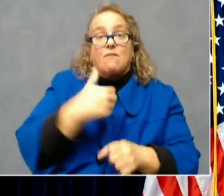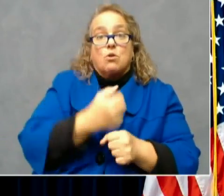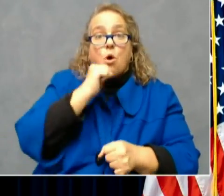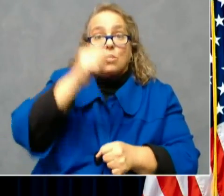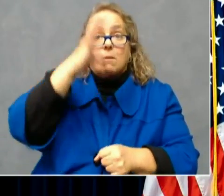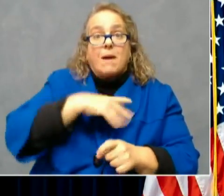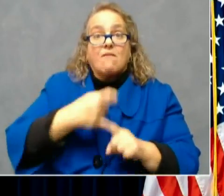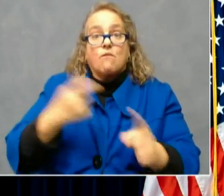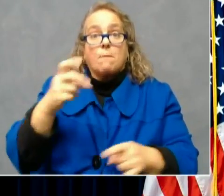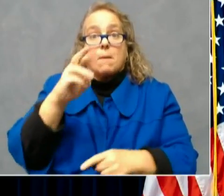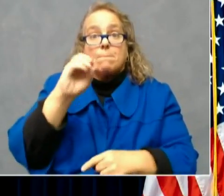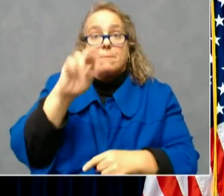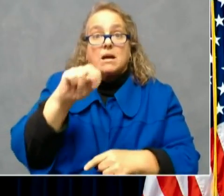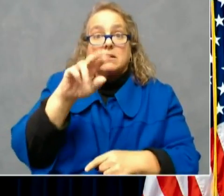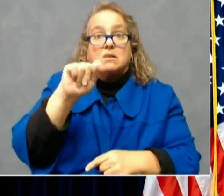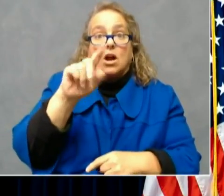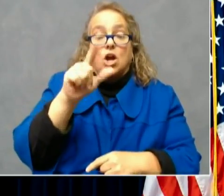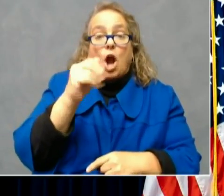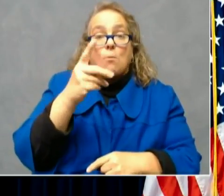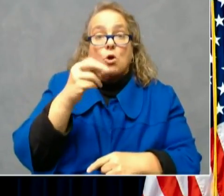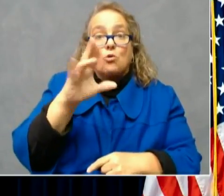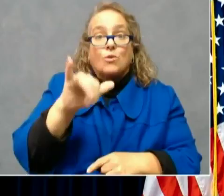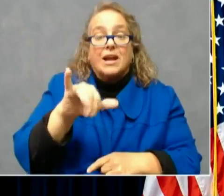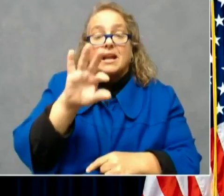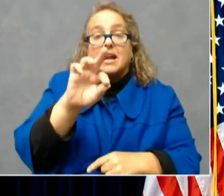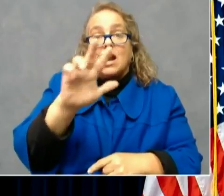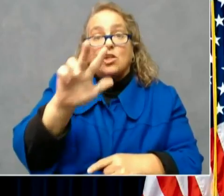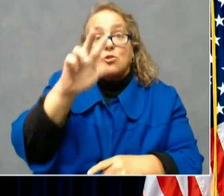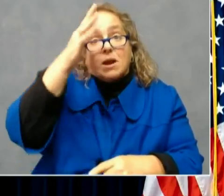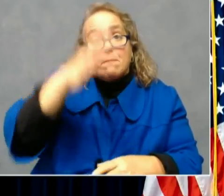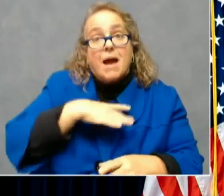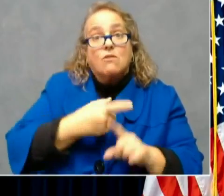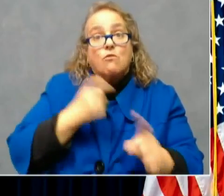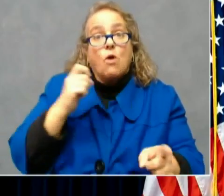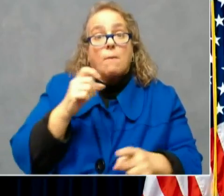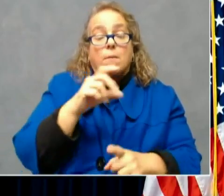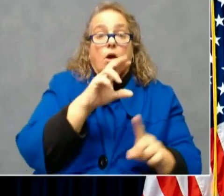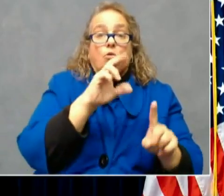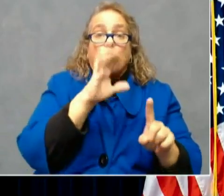93-year-old woman from Robertson, and an 82-year-old man from Union County.